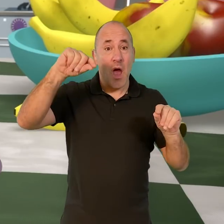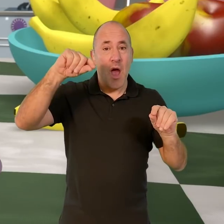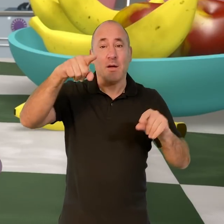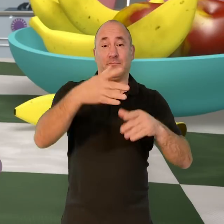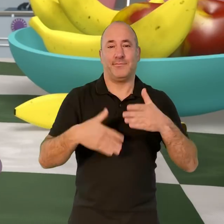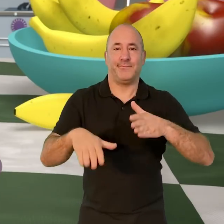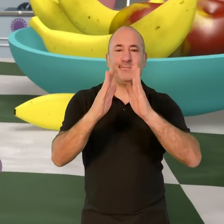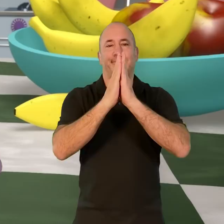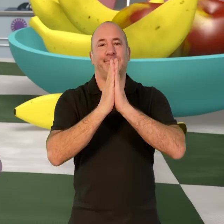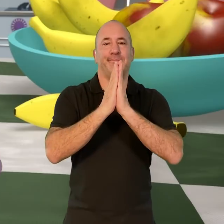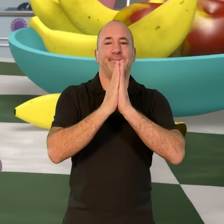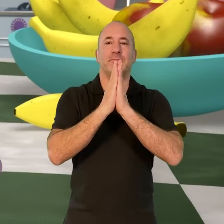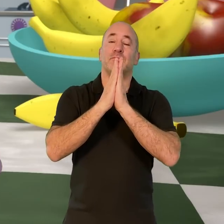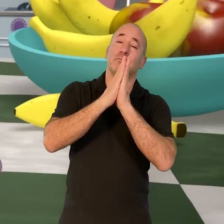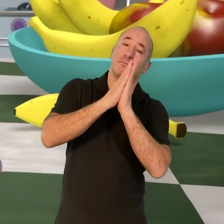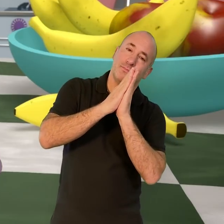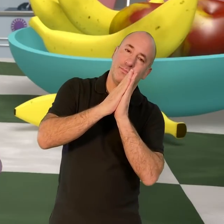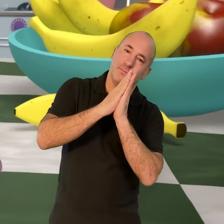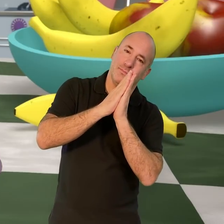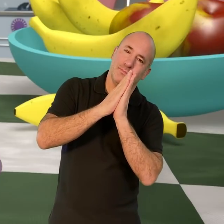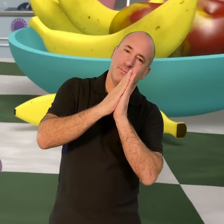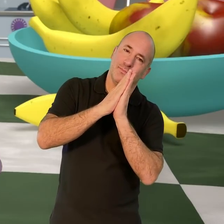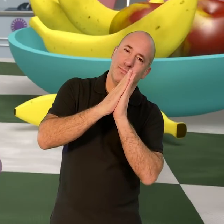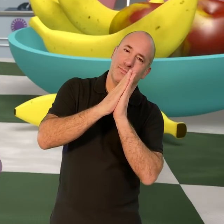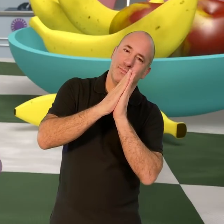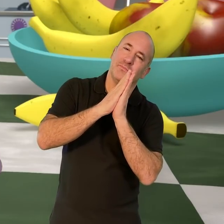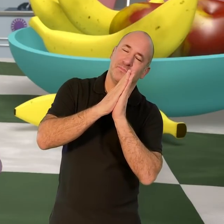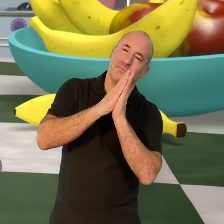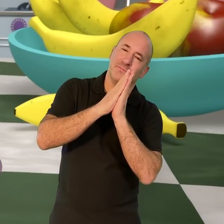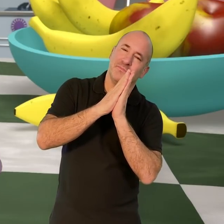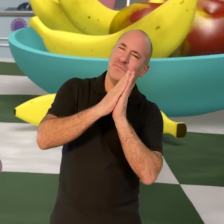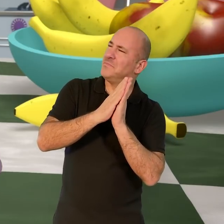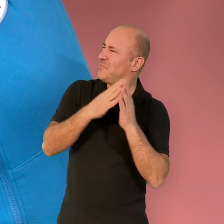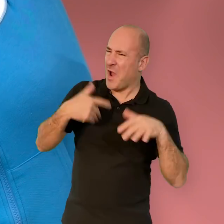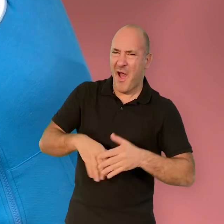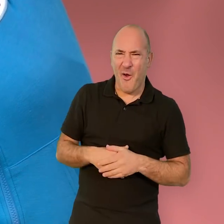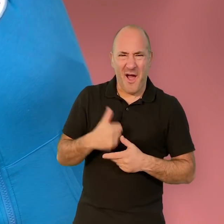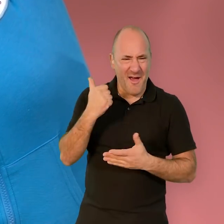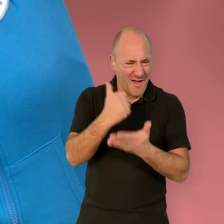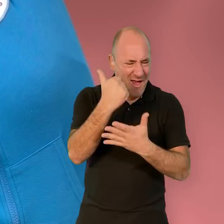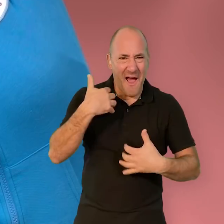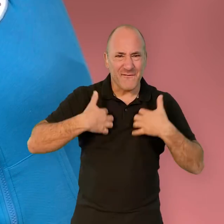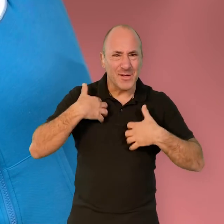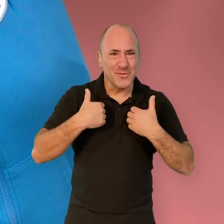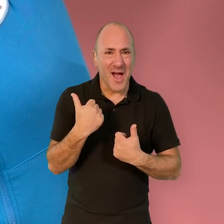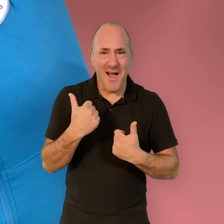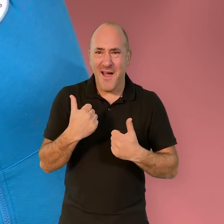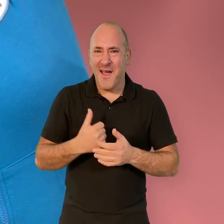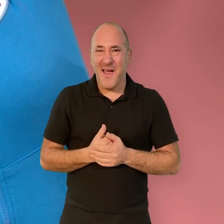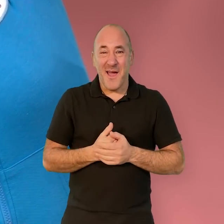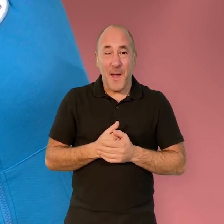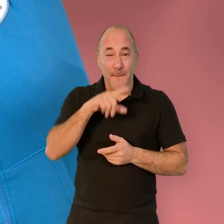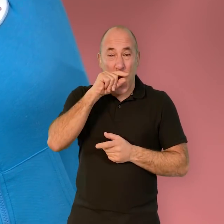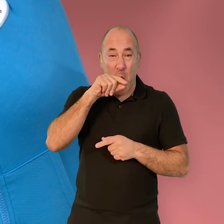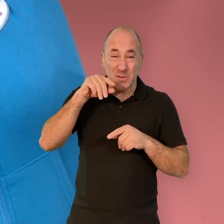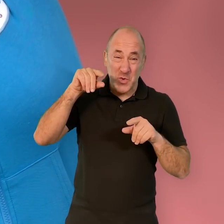banana. Lifting your hands above your head and take them over to one side. Wow, that was an adventure.